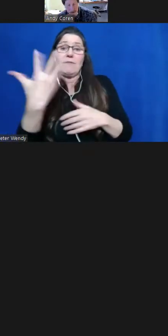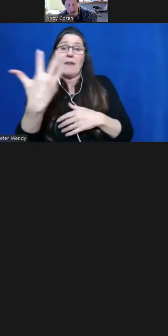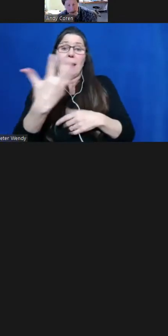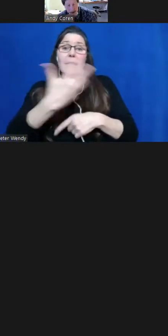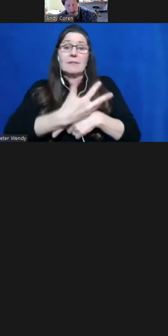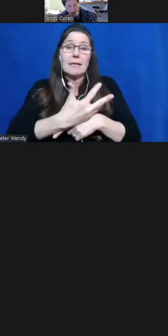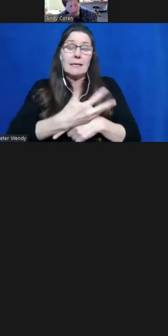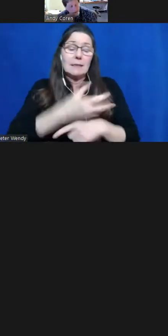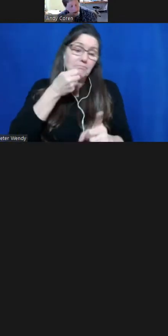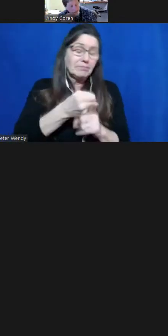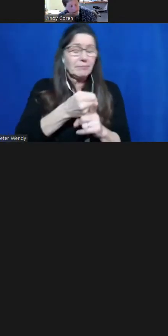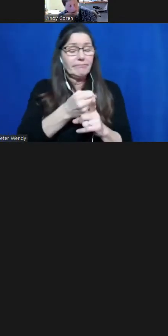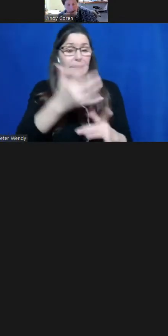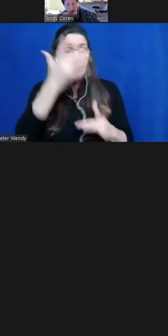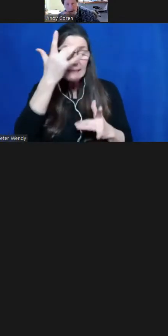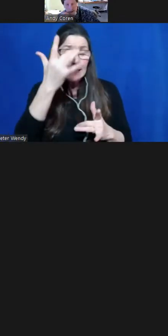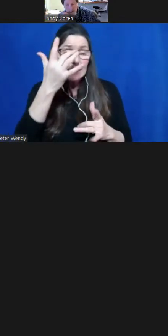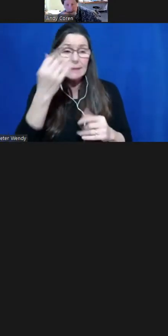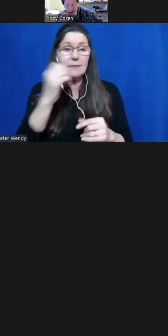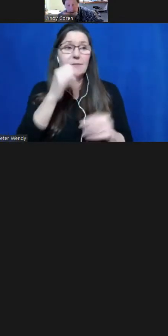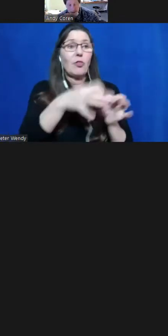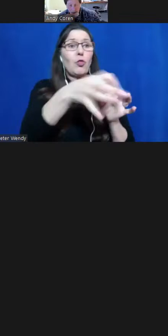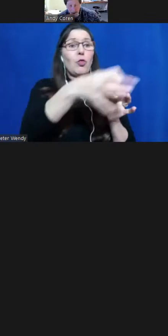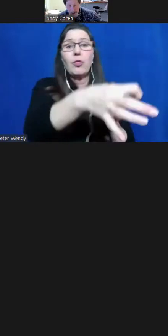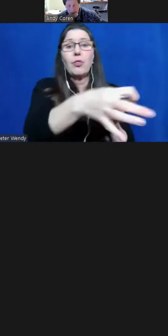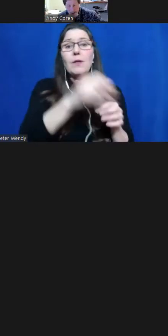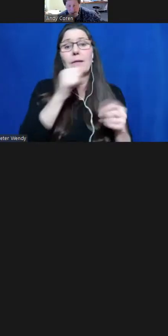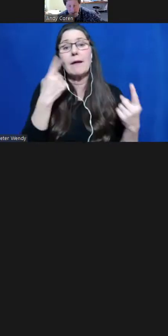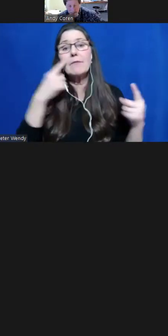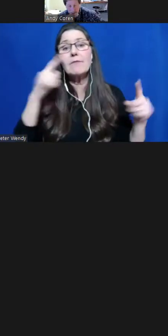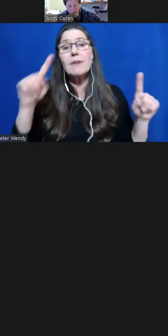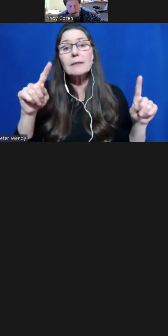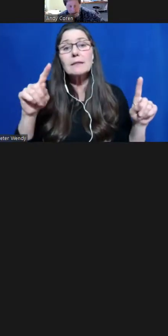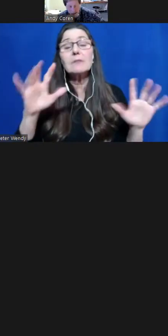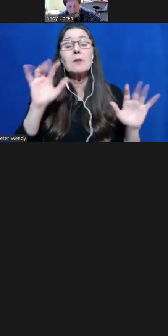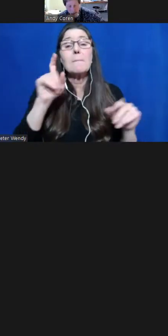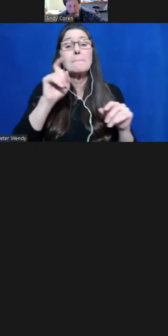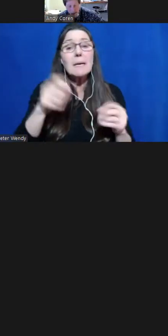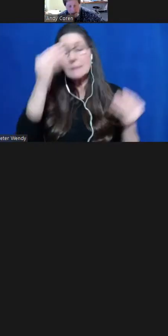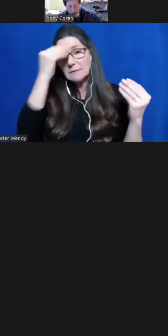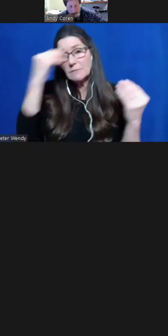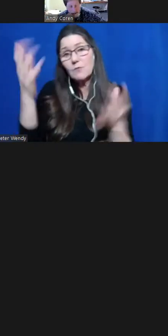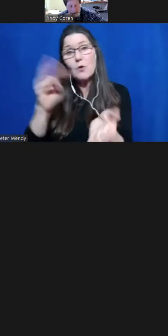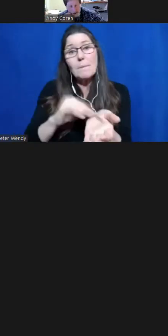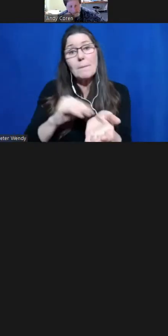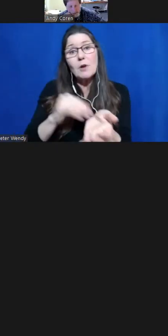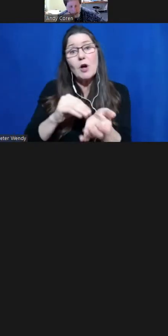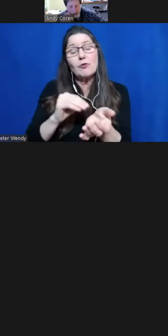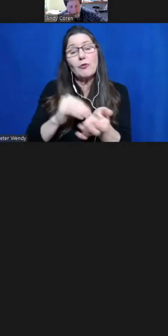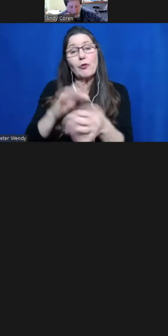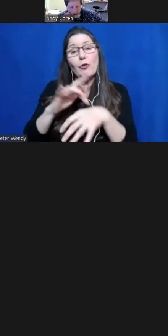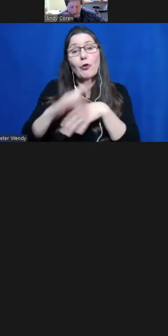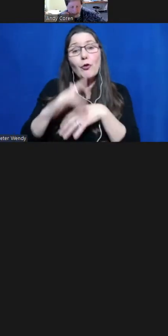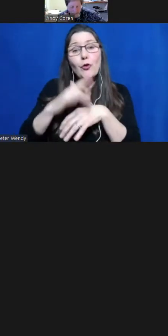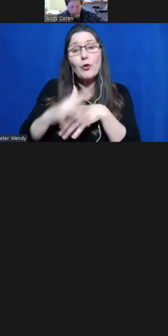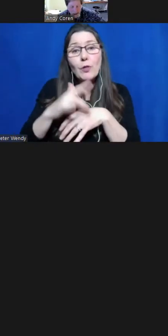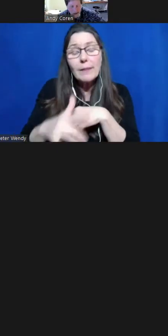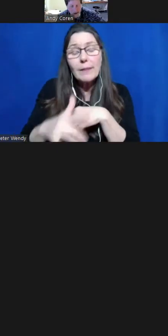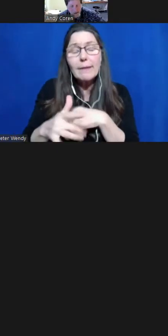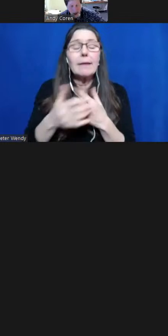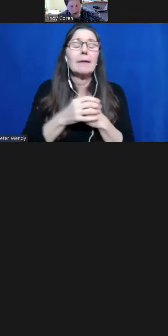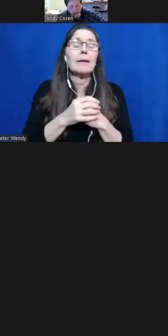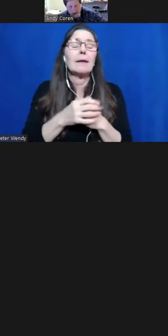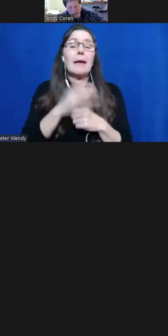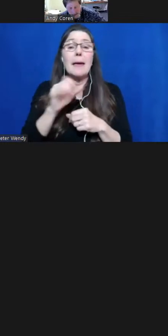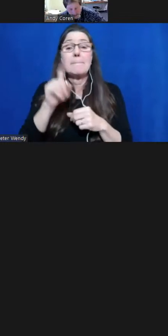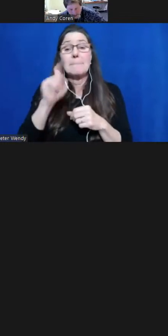effective. So people have to be alert to let their provider know, and they have to have mild